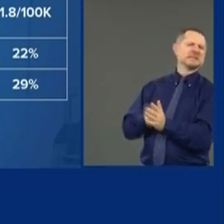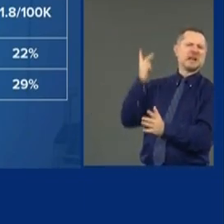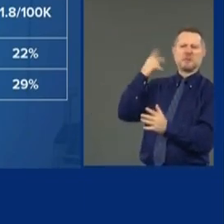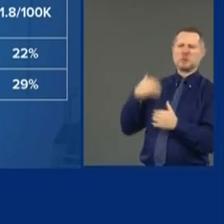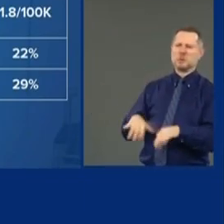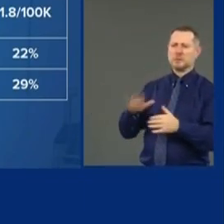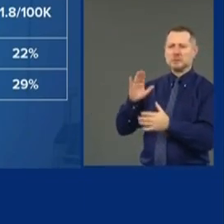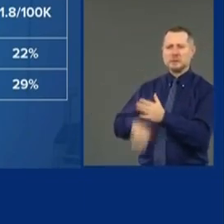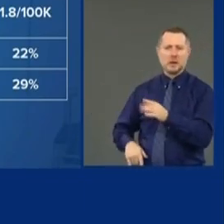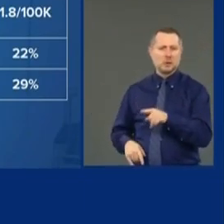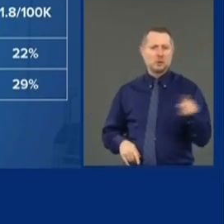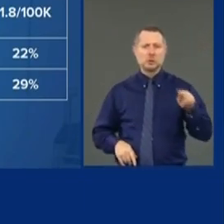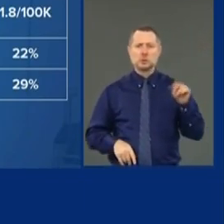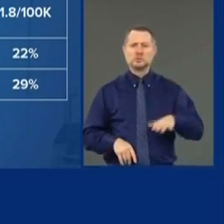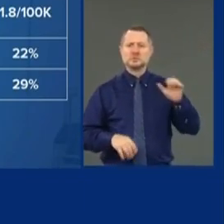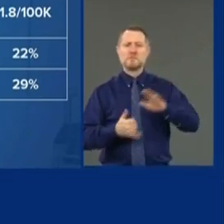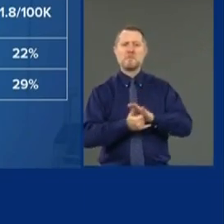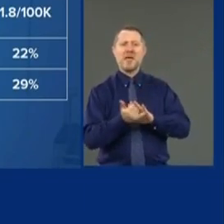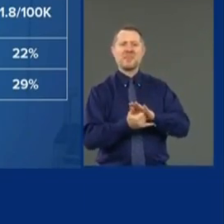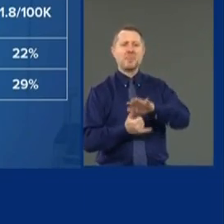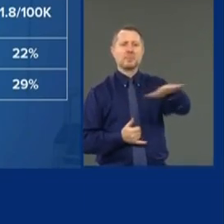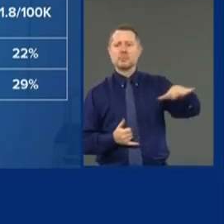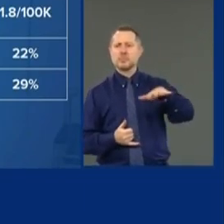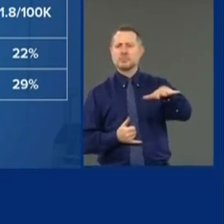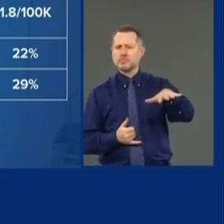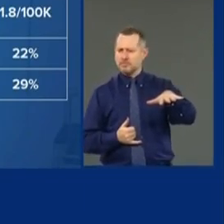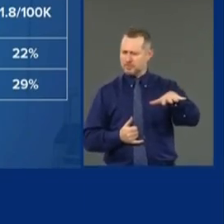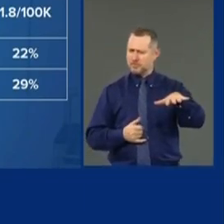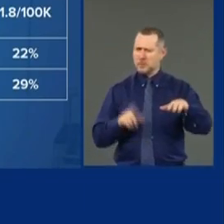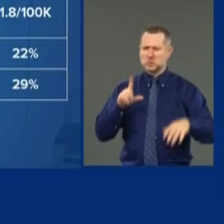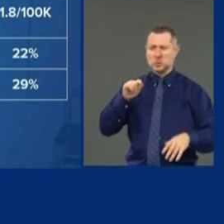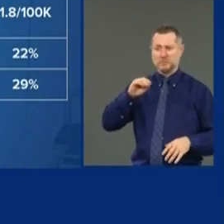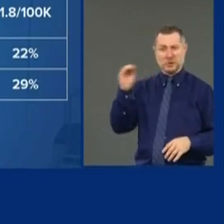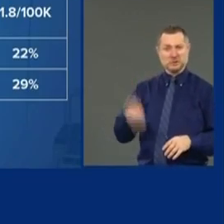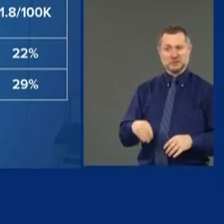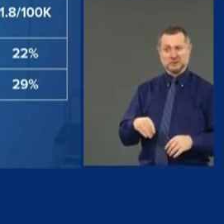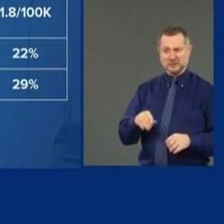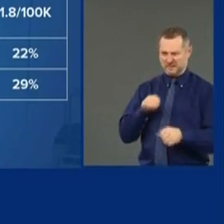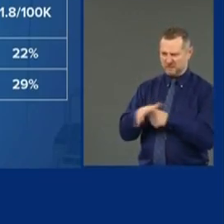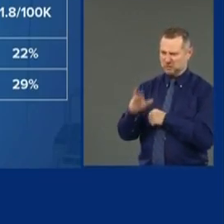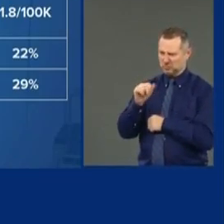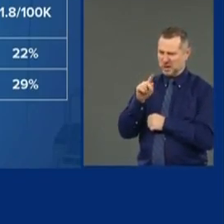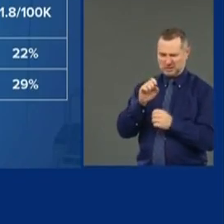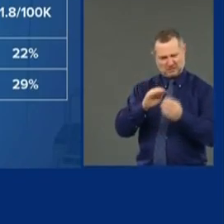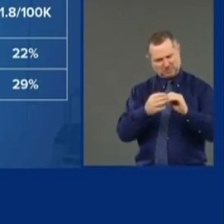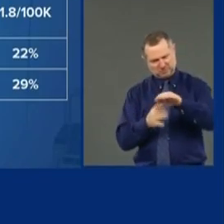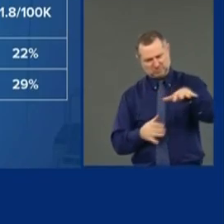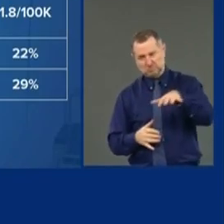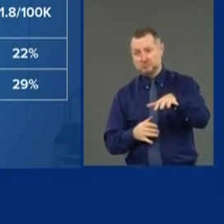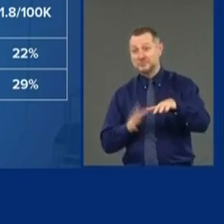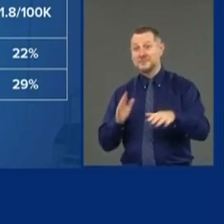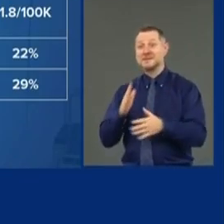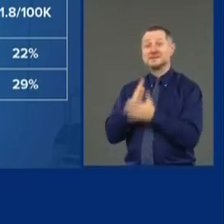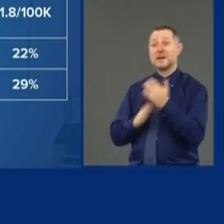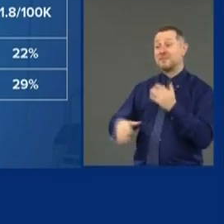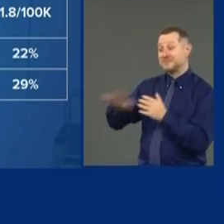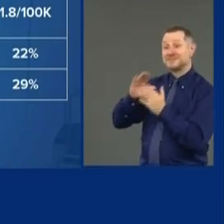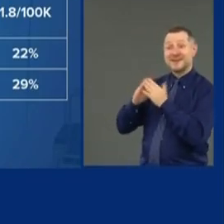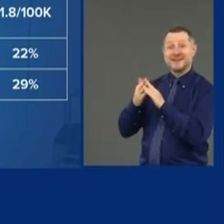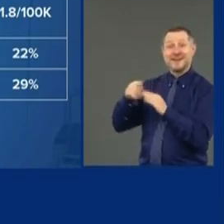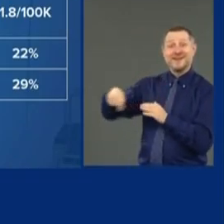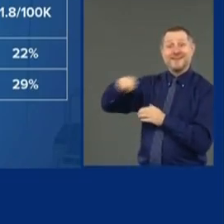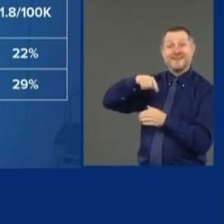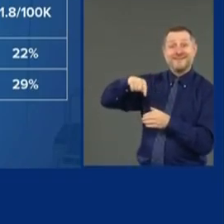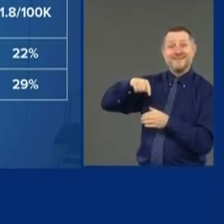general. So the city in general is about 20% infection rate. You have communities that are literally more